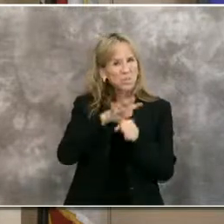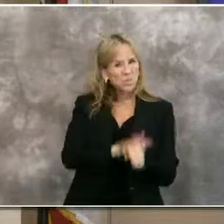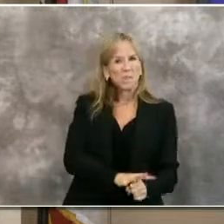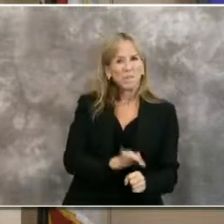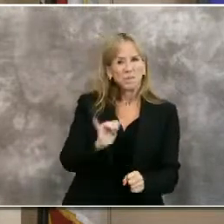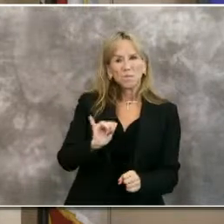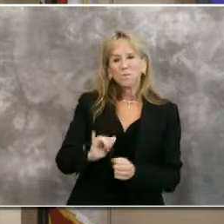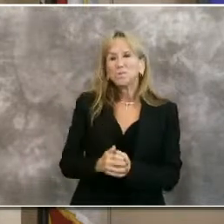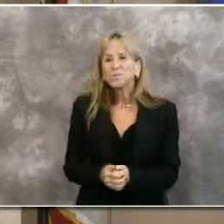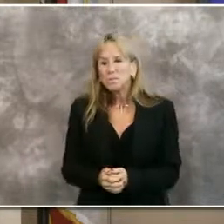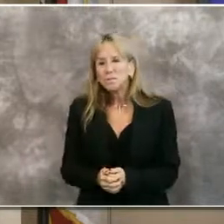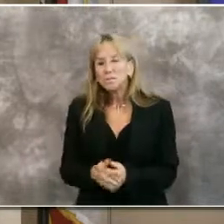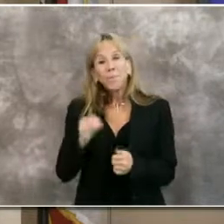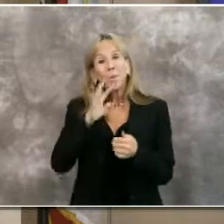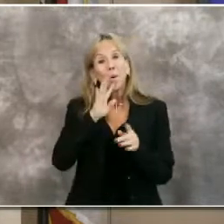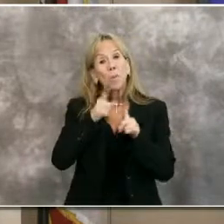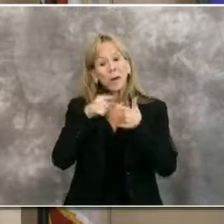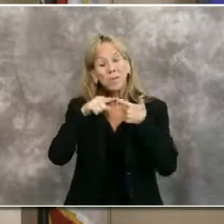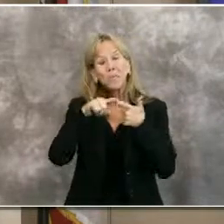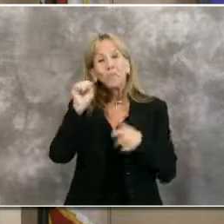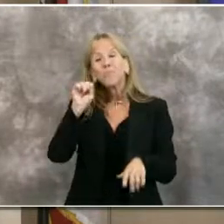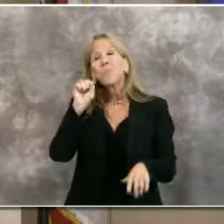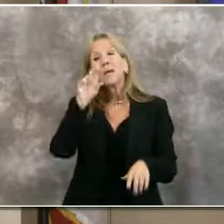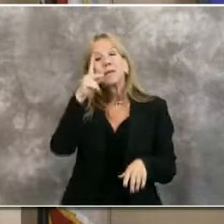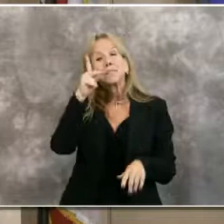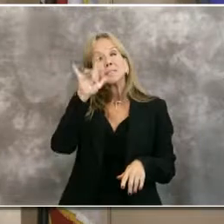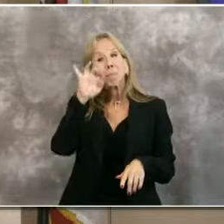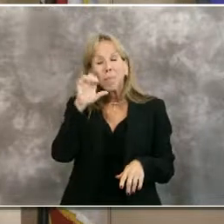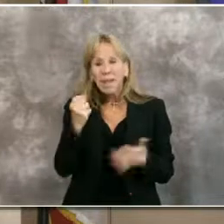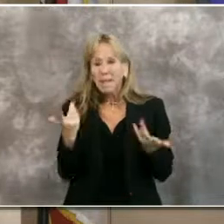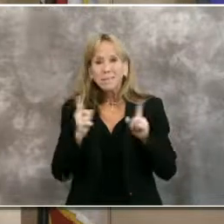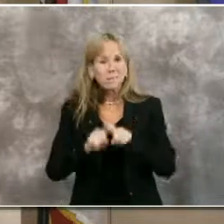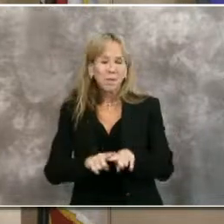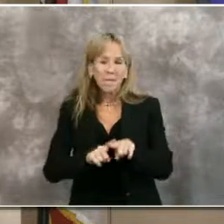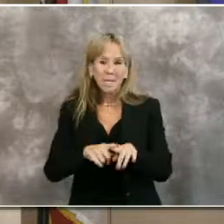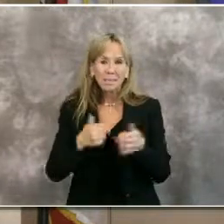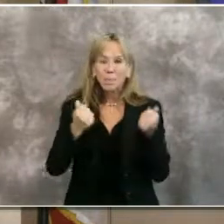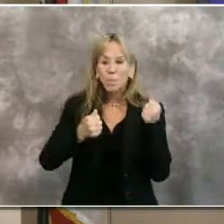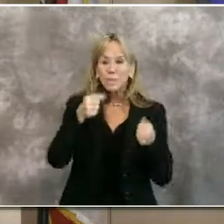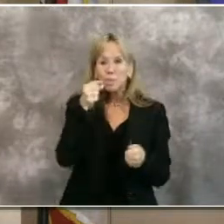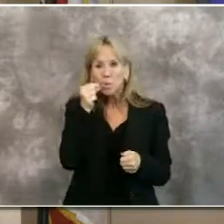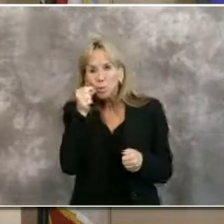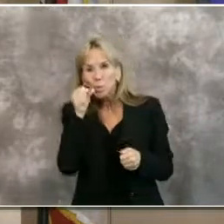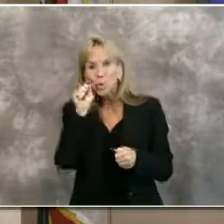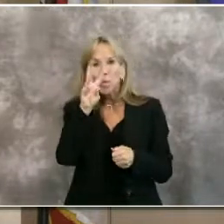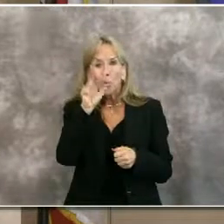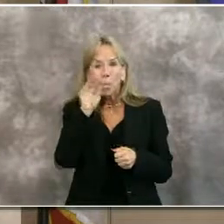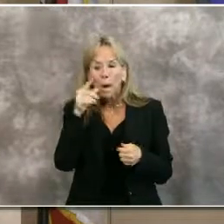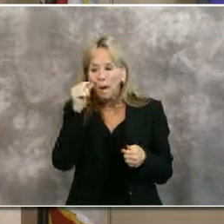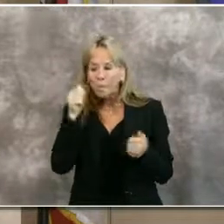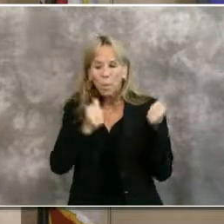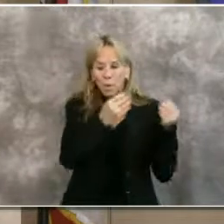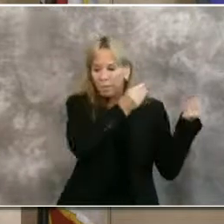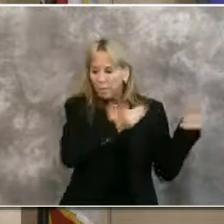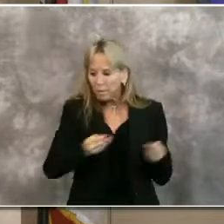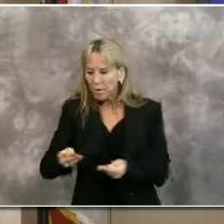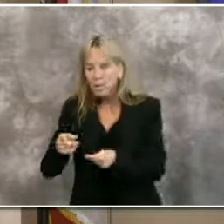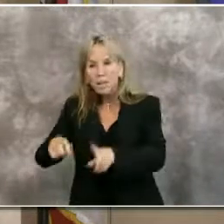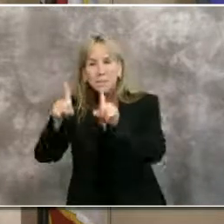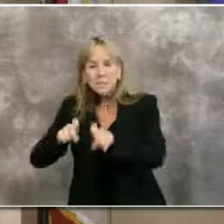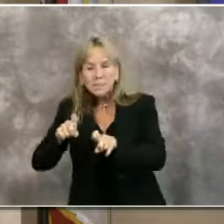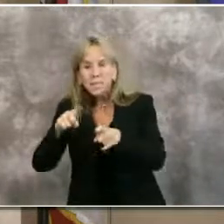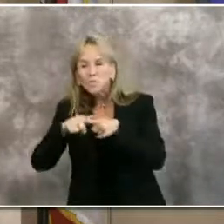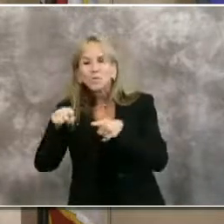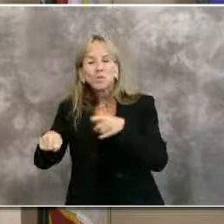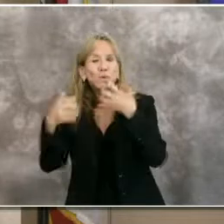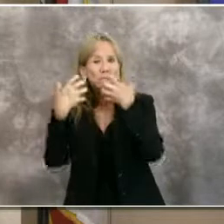there's different supply issues starting from the swabs themselves, depending on which swab you have to use on which machine, to the transport media,